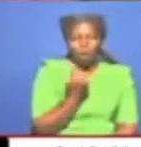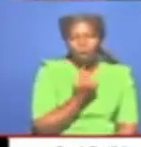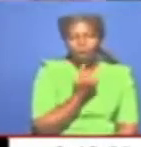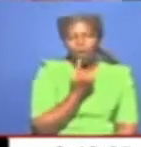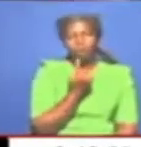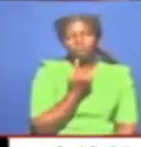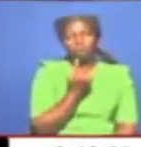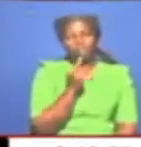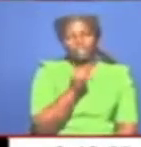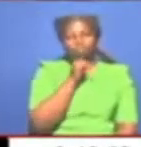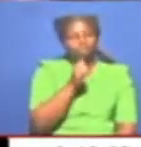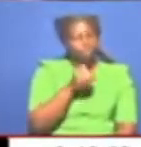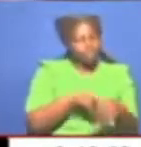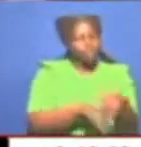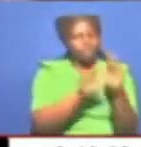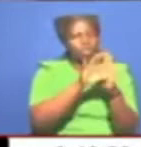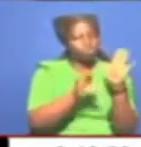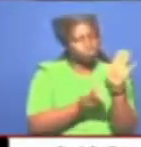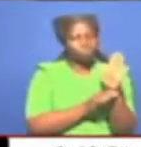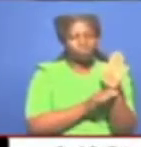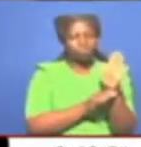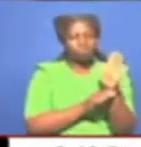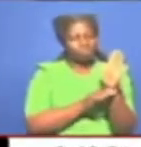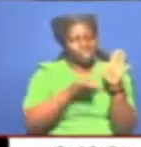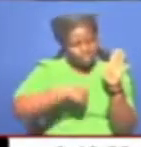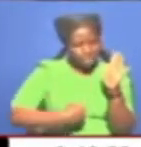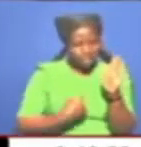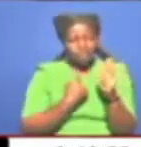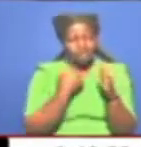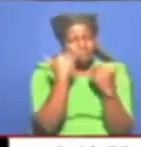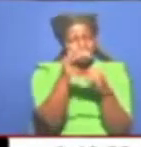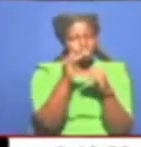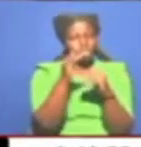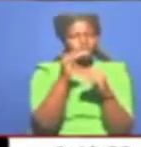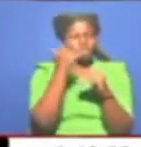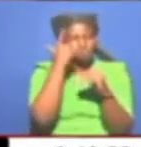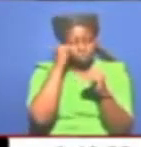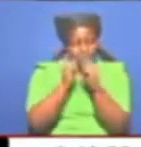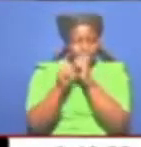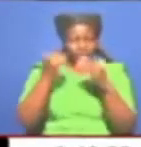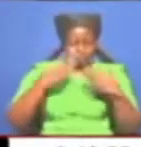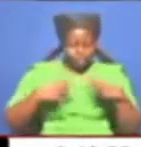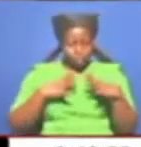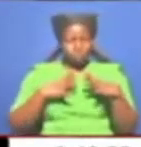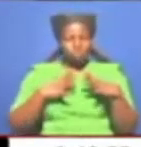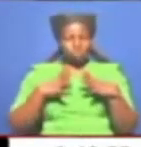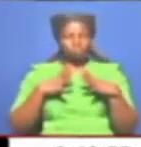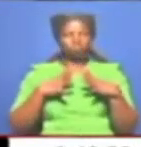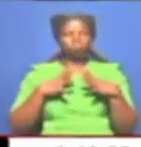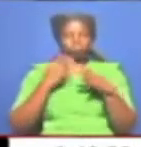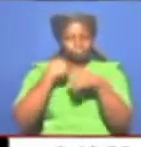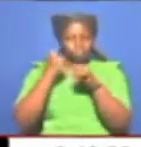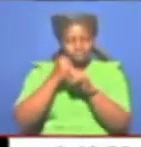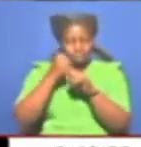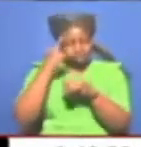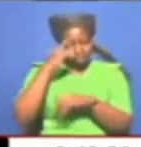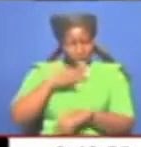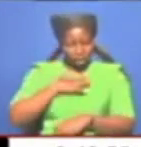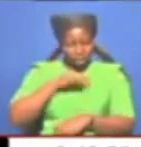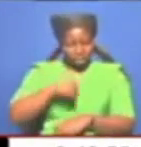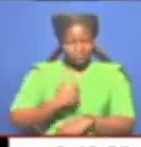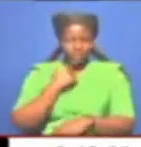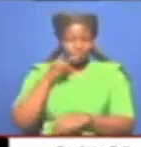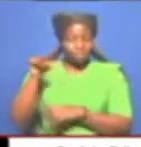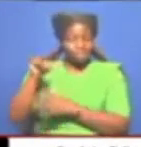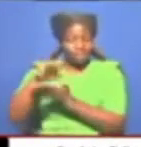the self-imposed limitation we the people imposed upon ourselves. Therefore, that basic structure doctrine is in